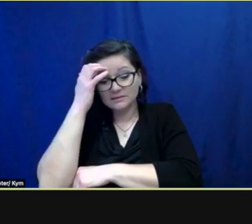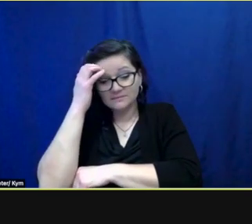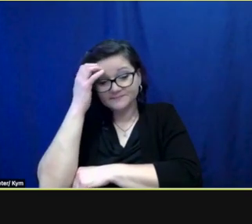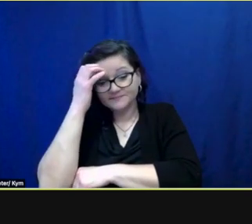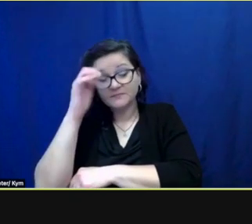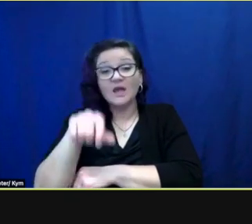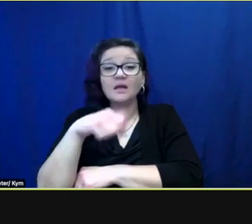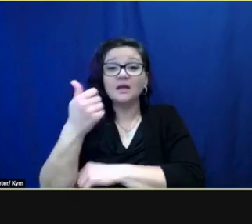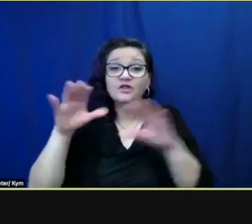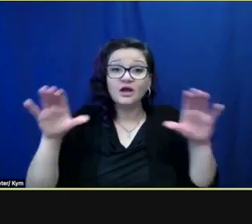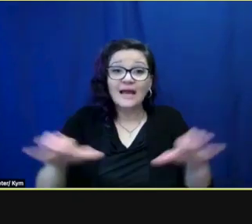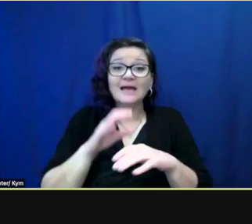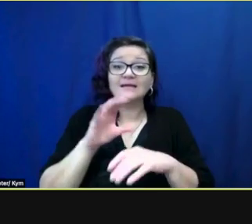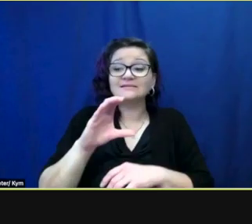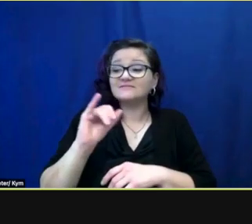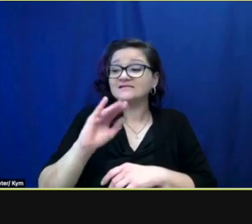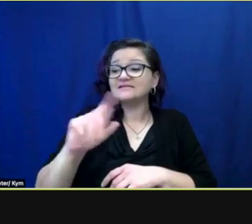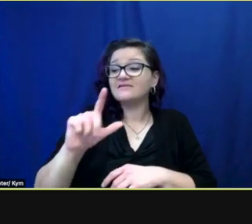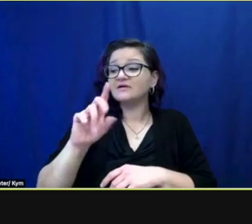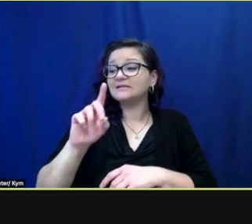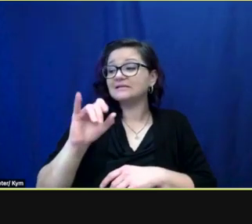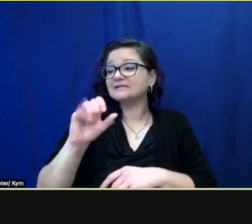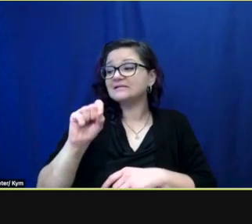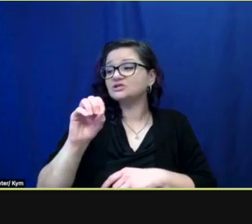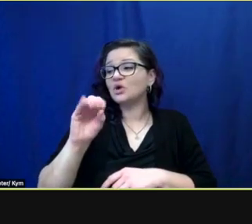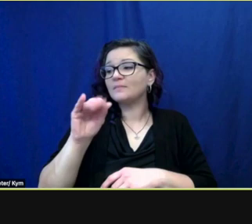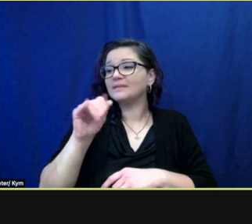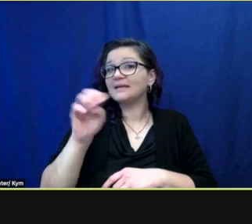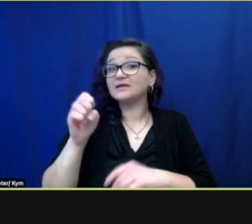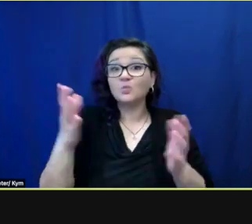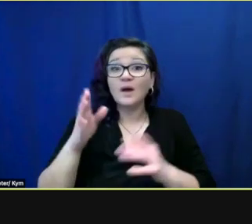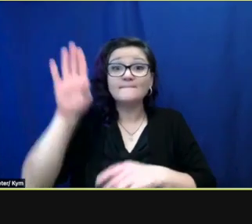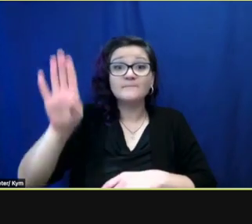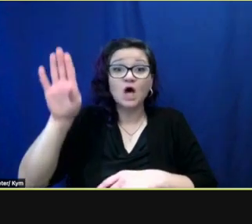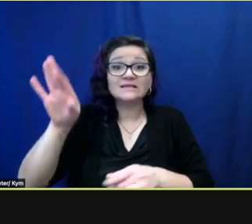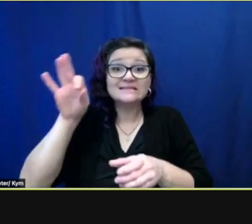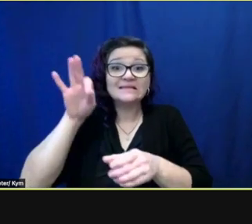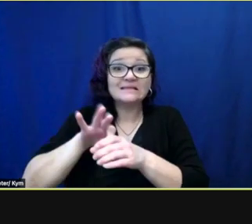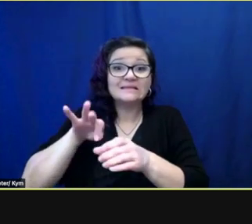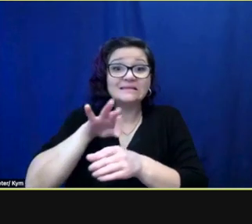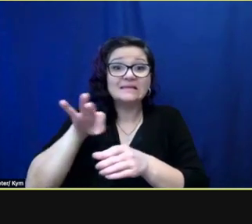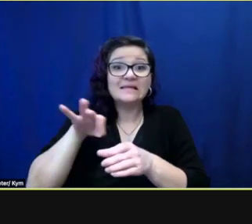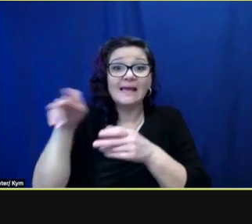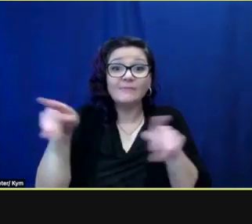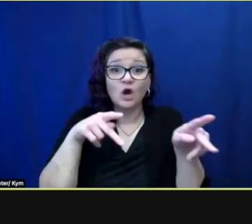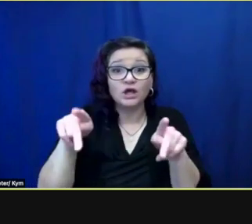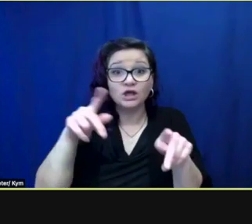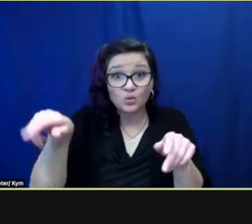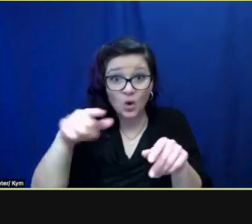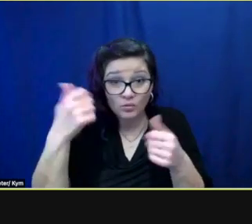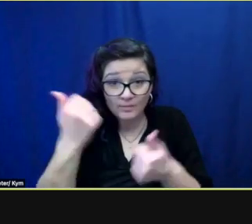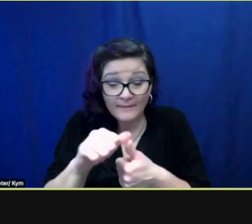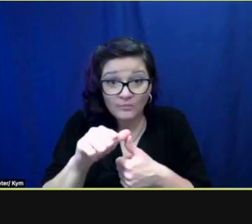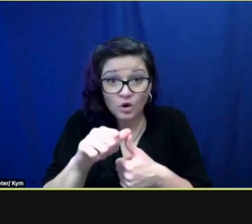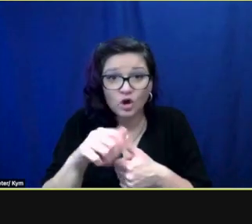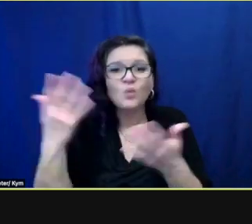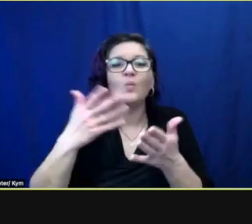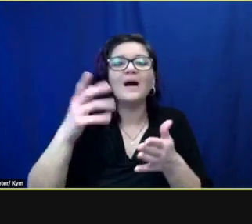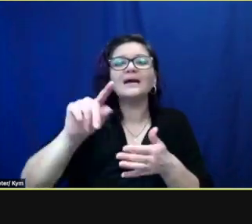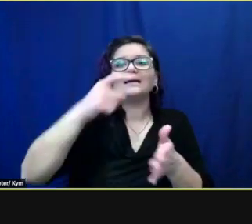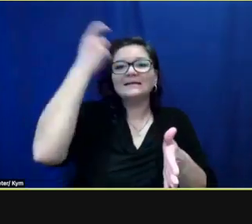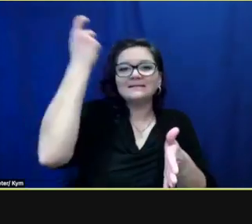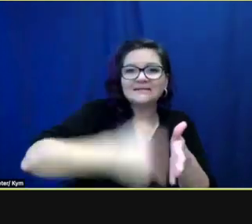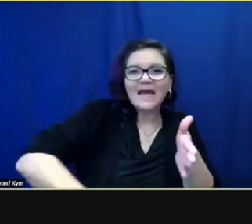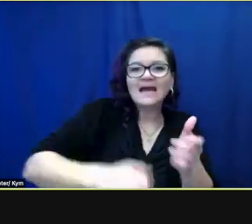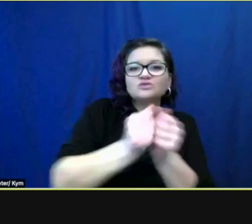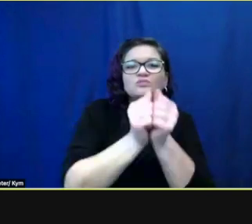Another act of civil disobedience was the Boston Tea Party. Do we remember what that was? Right, that was taxation without representation,